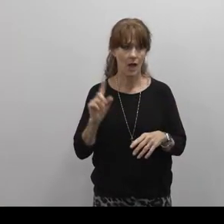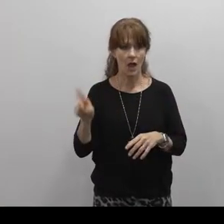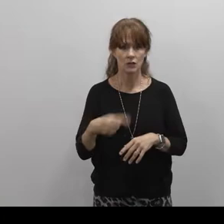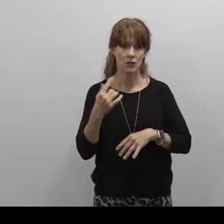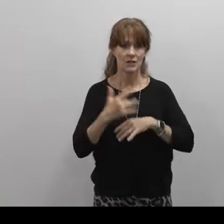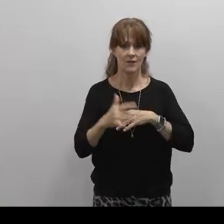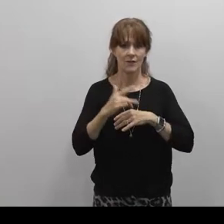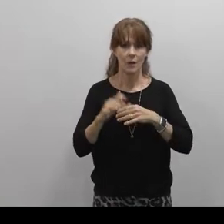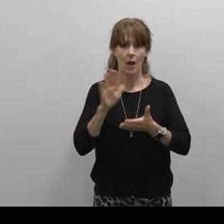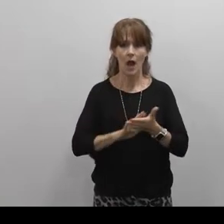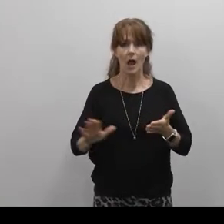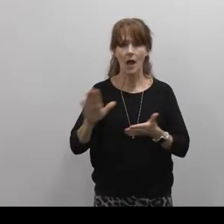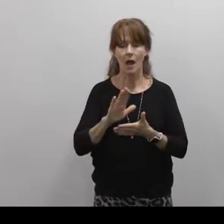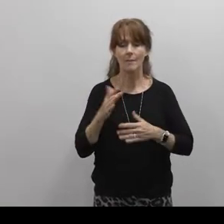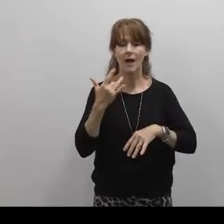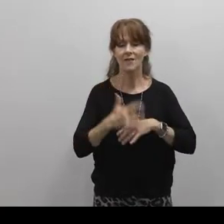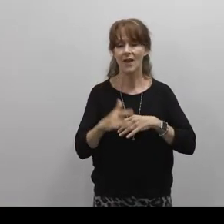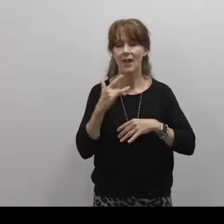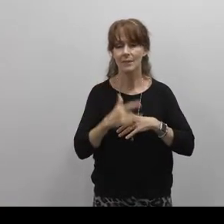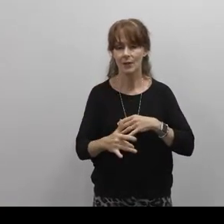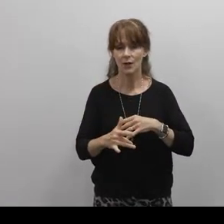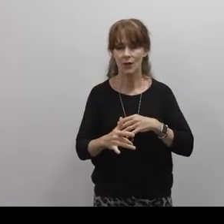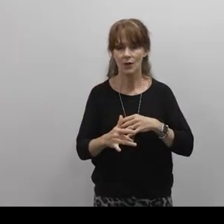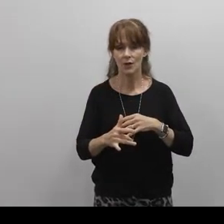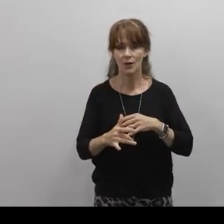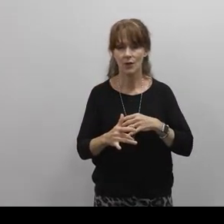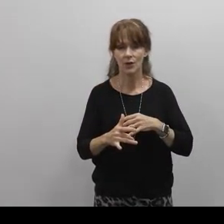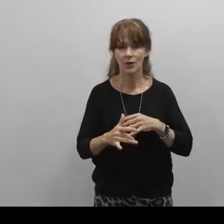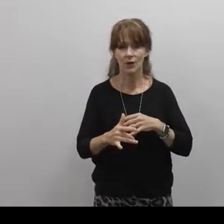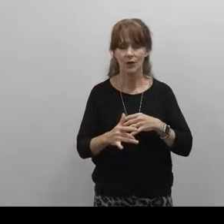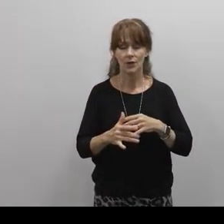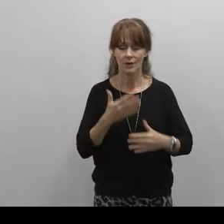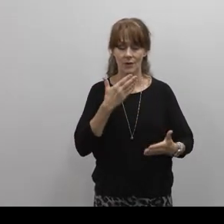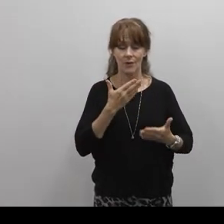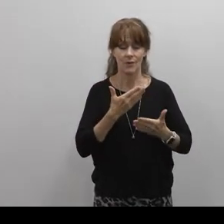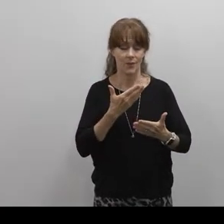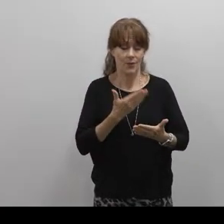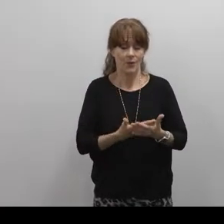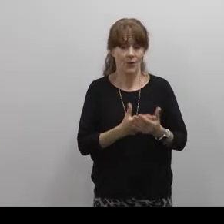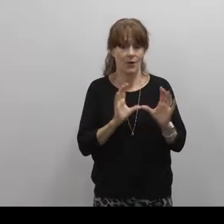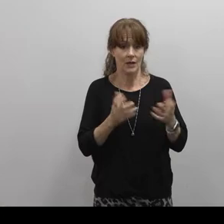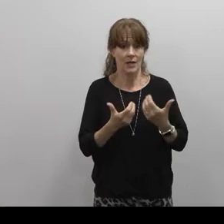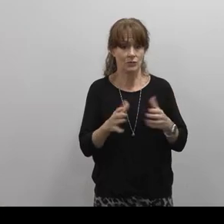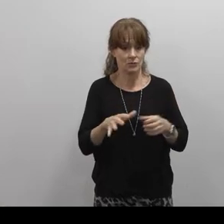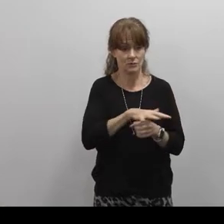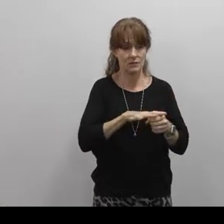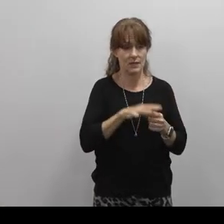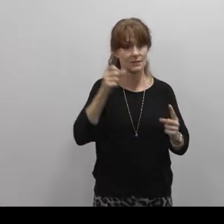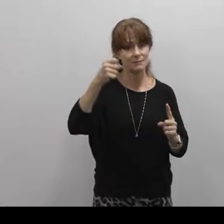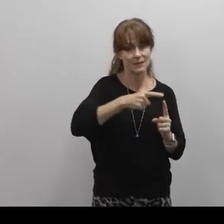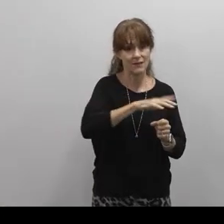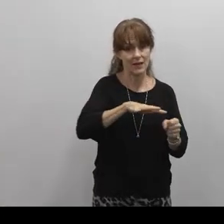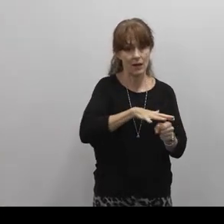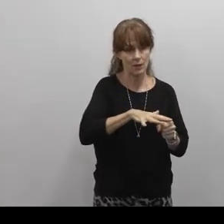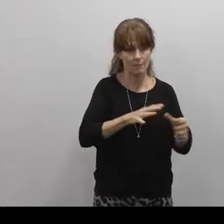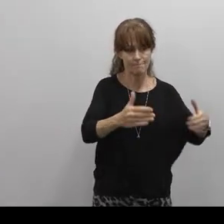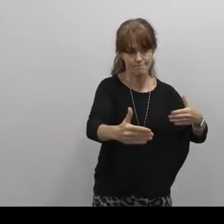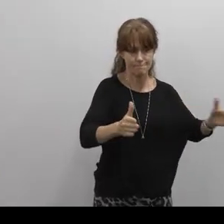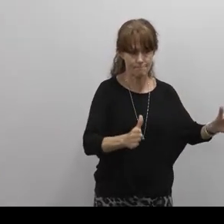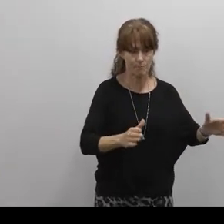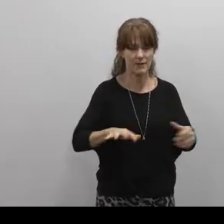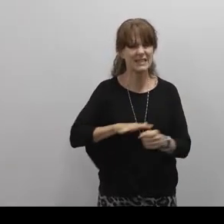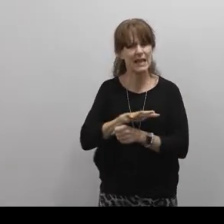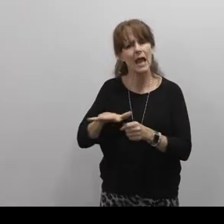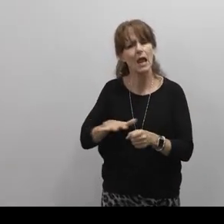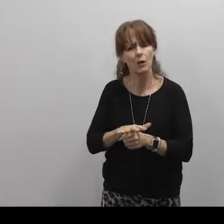on a campus, they're available classrooms and well-defined classrooms in a certain part of the campus, right? So in many cases, that's a space